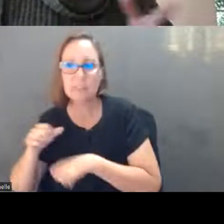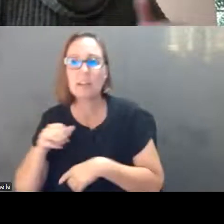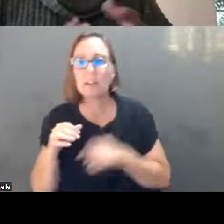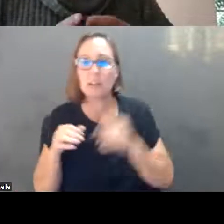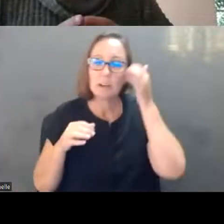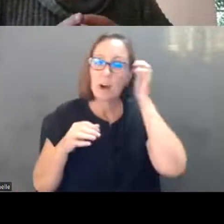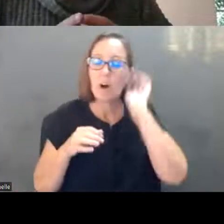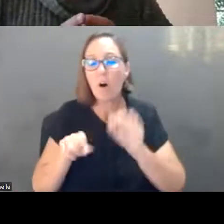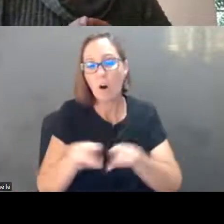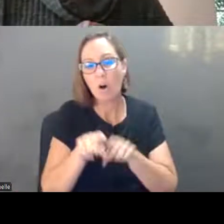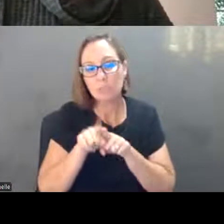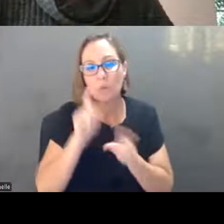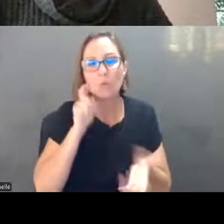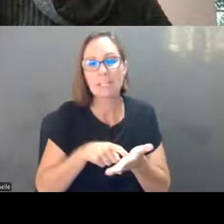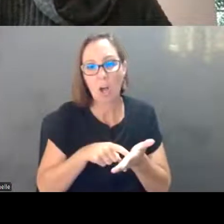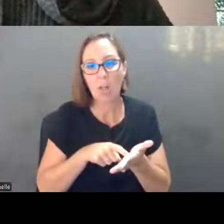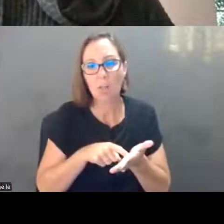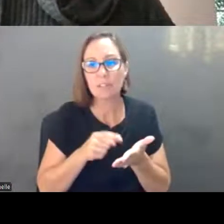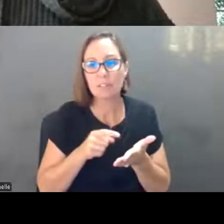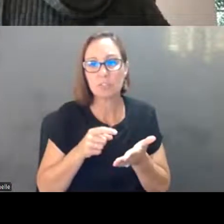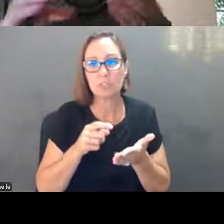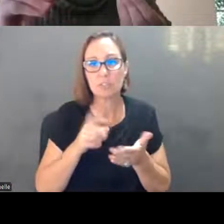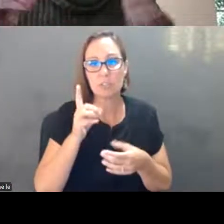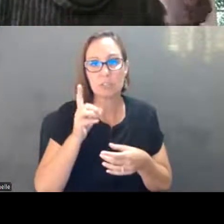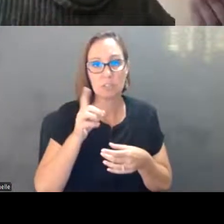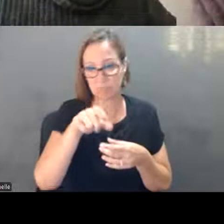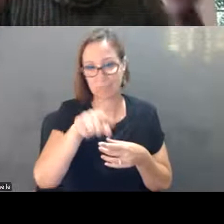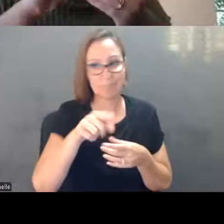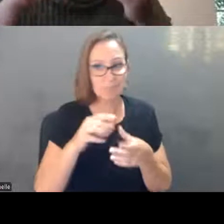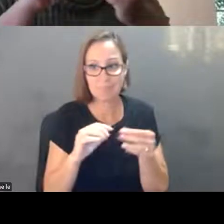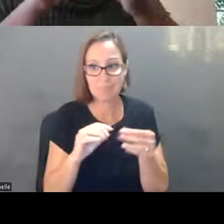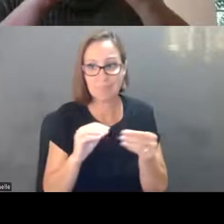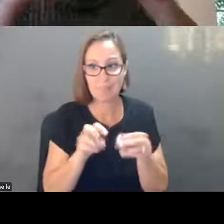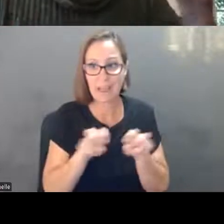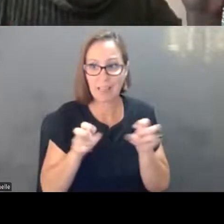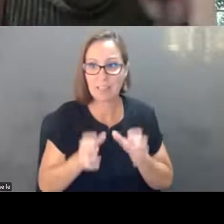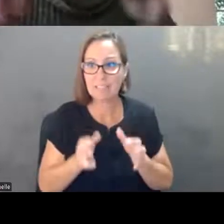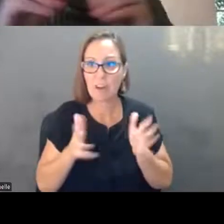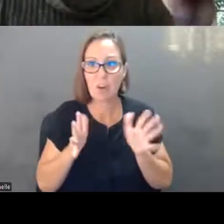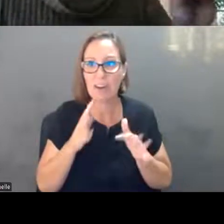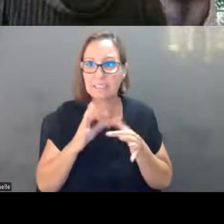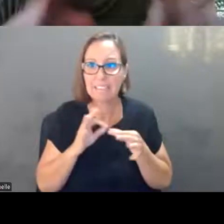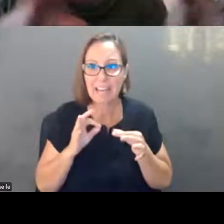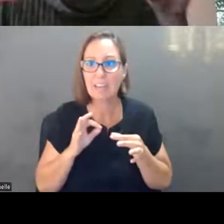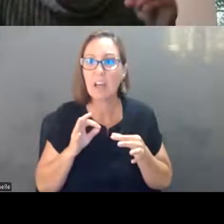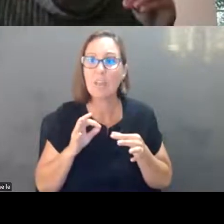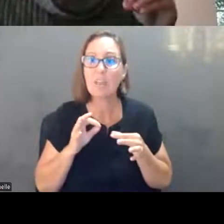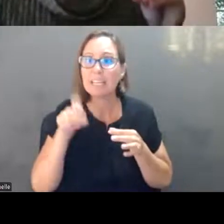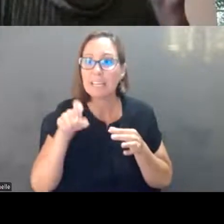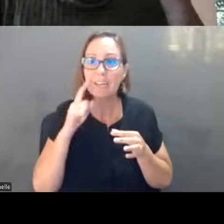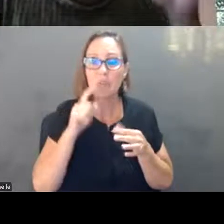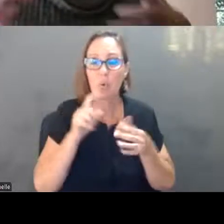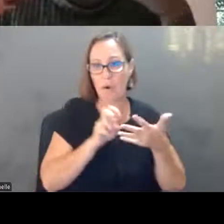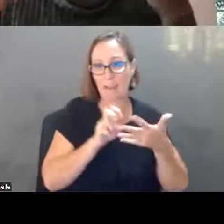acknowledge something that Winnie and Dr. Spetz both brought up, which is the need for lattices, career